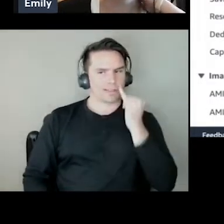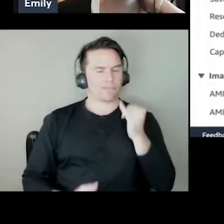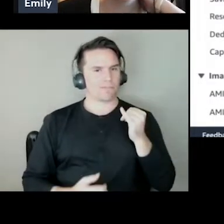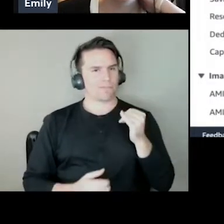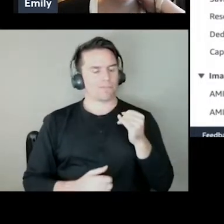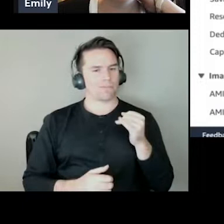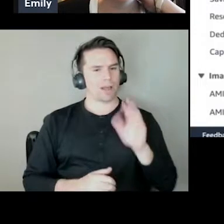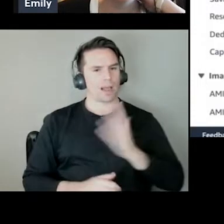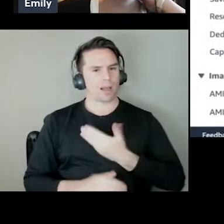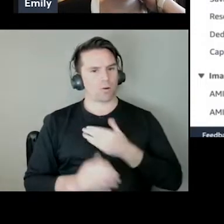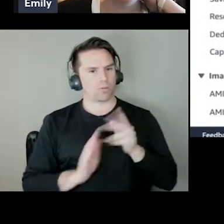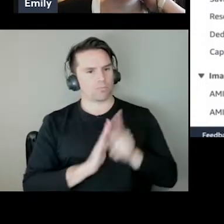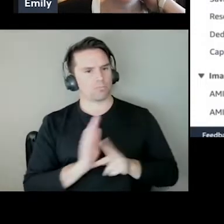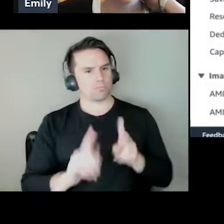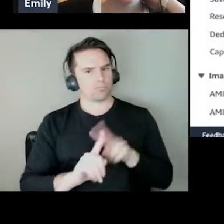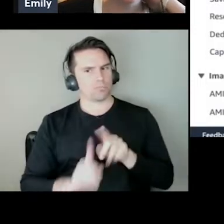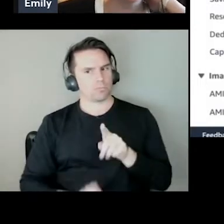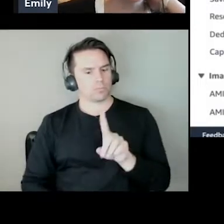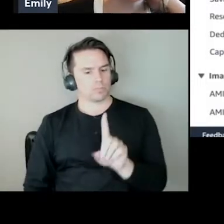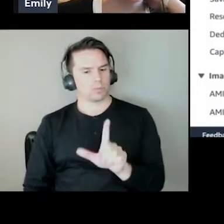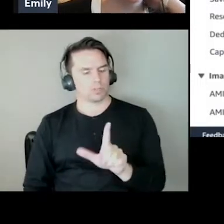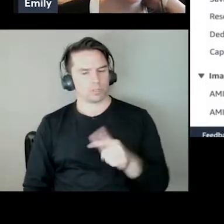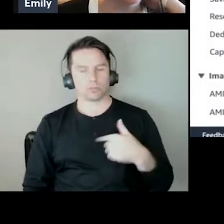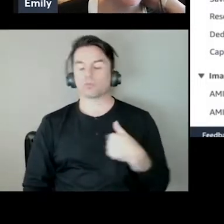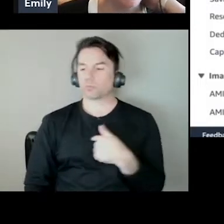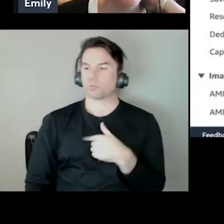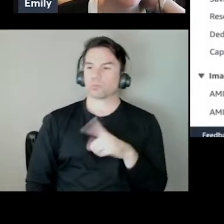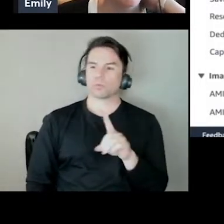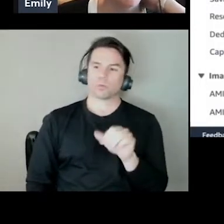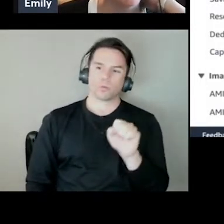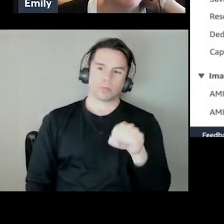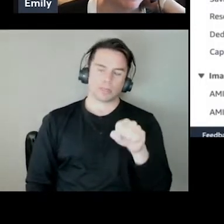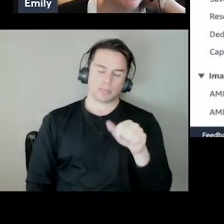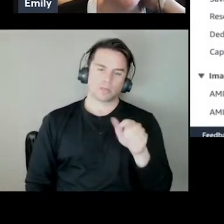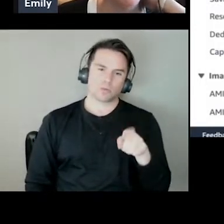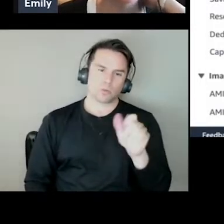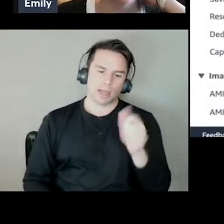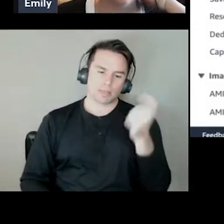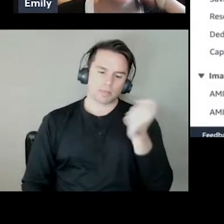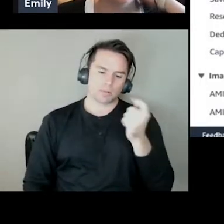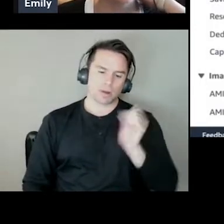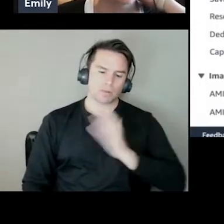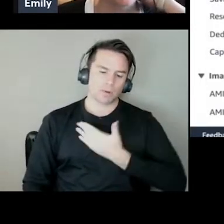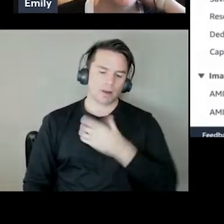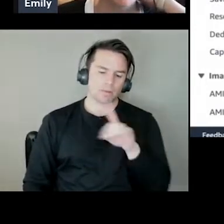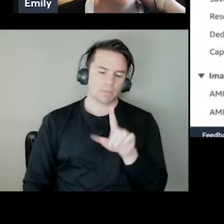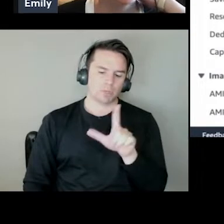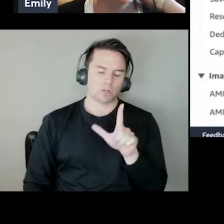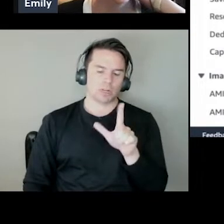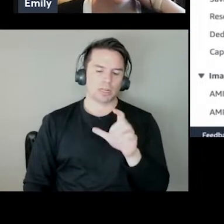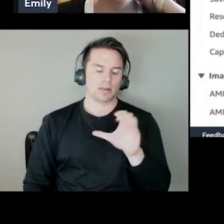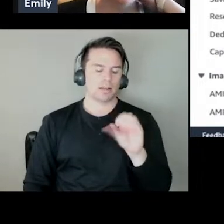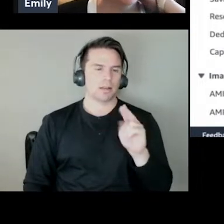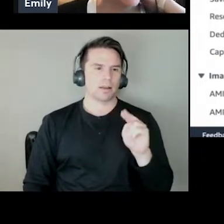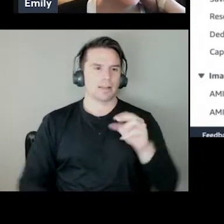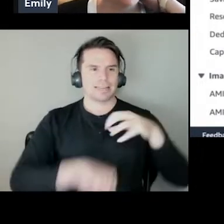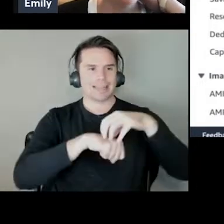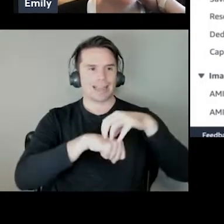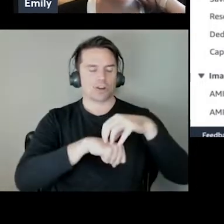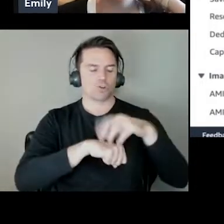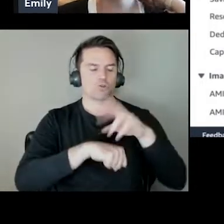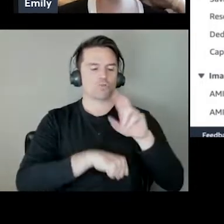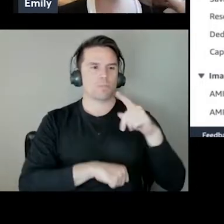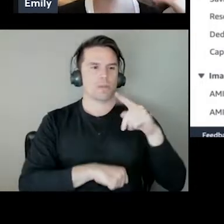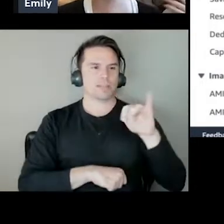Yes. Oh, do we ever? Yeah, you can actually subscribe to our deep learning container repository on GitHub, Oh, and get